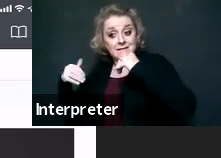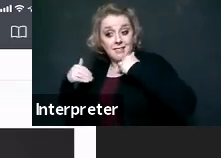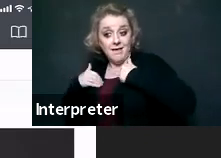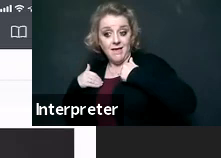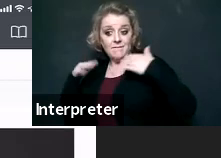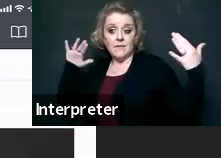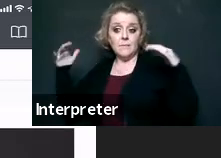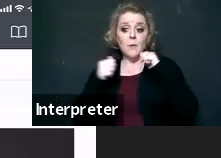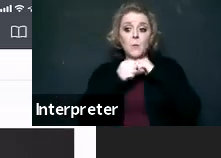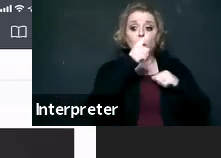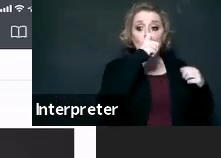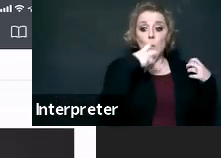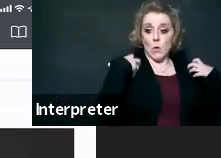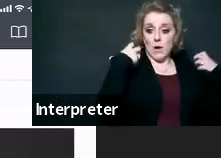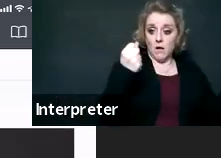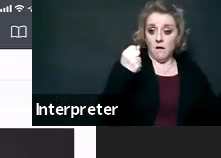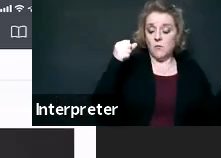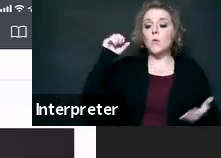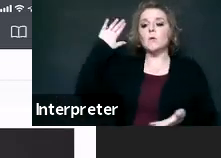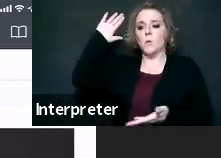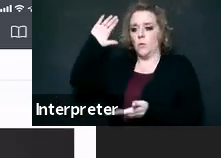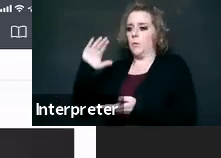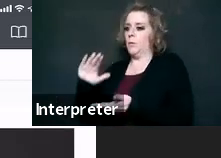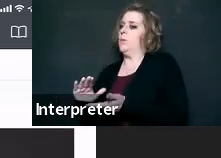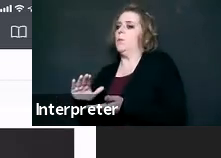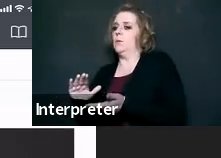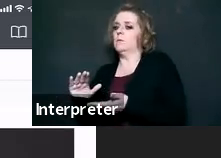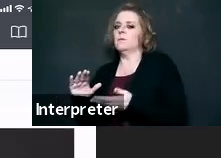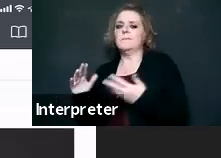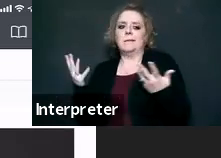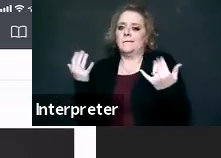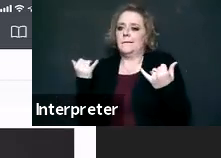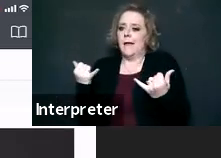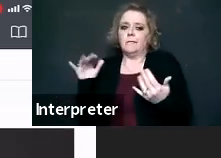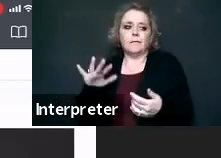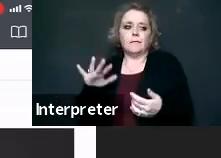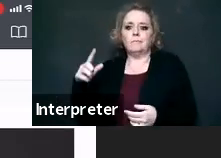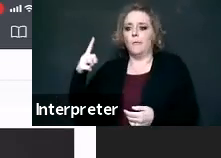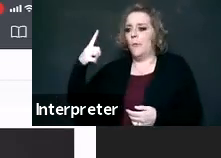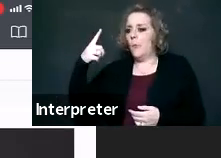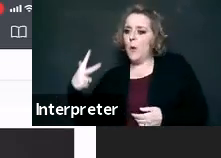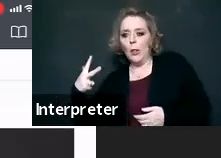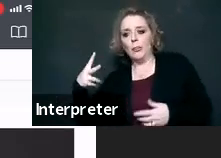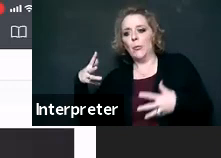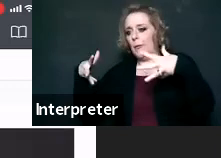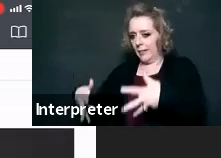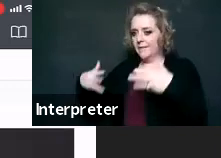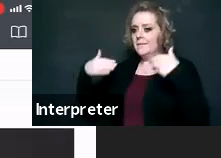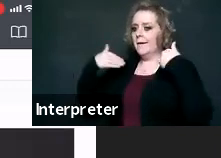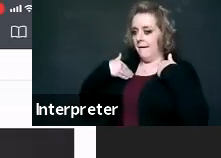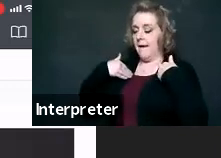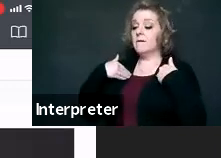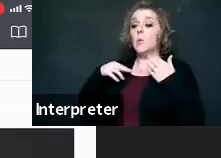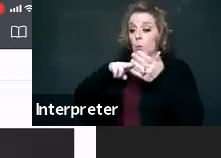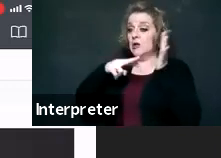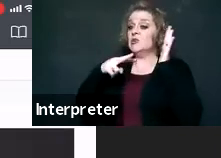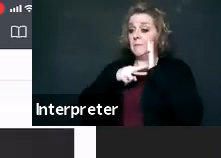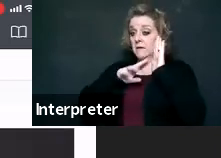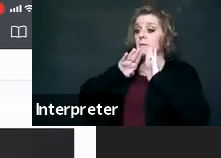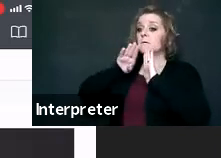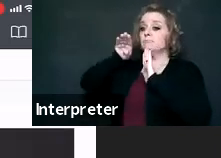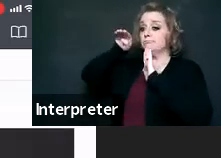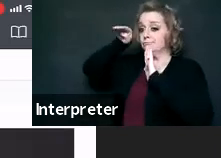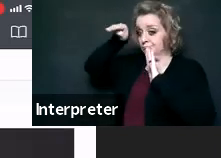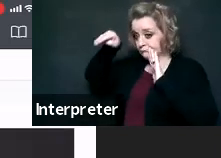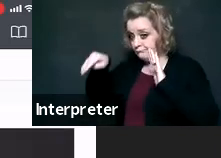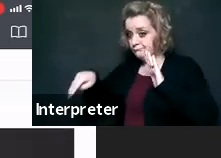as many active cases as total, a third now, I guess. Continues to trend, goes the right way. An active case, once